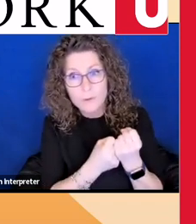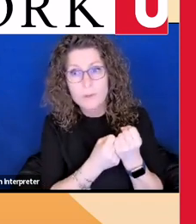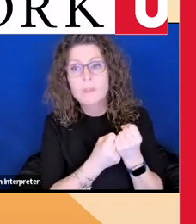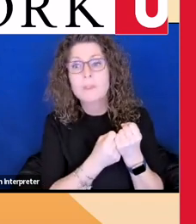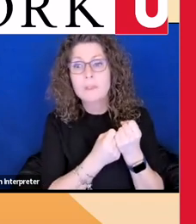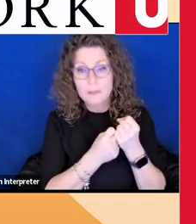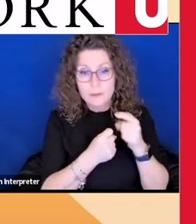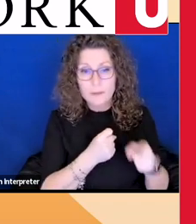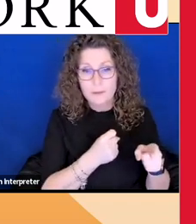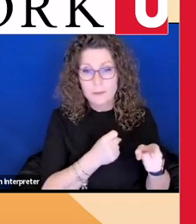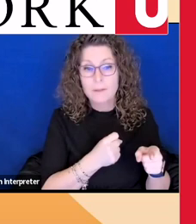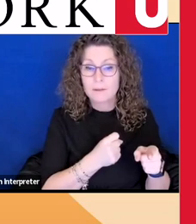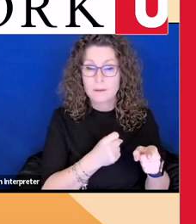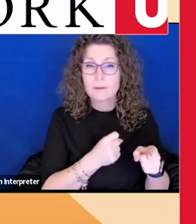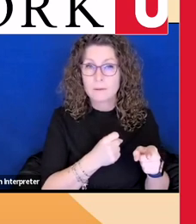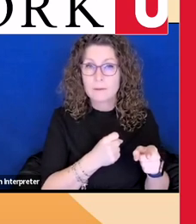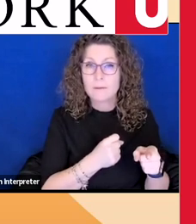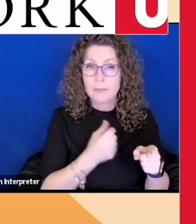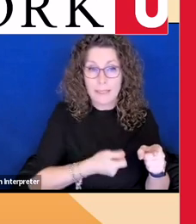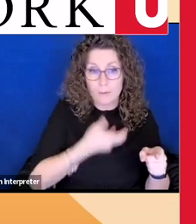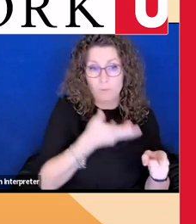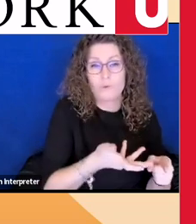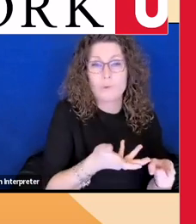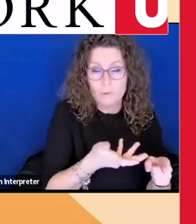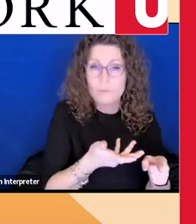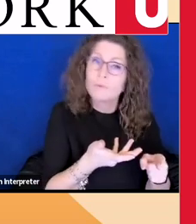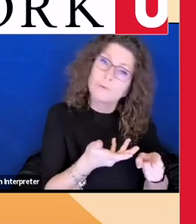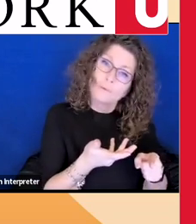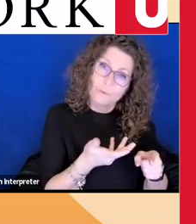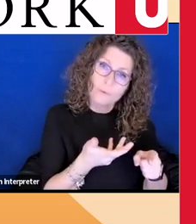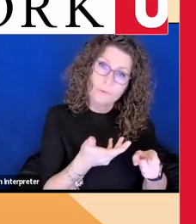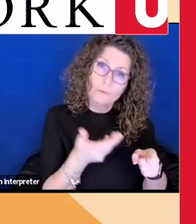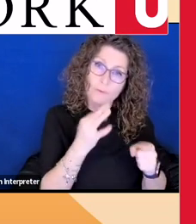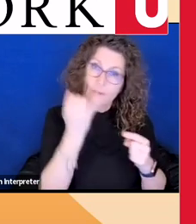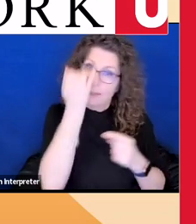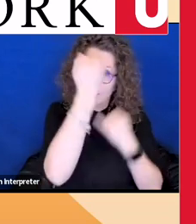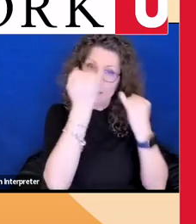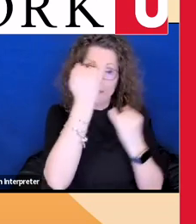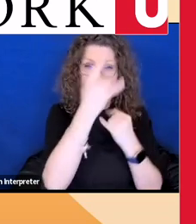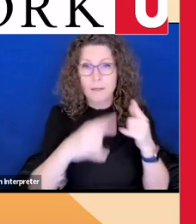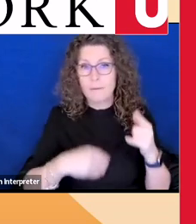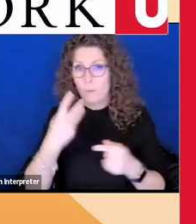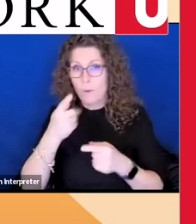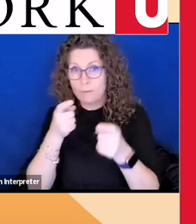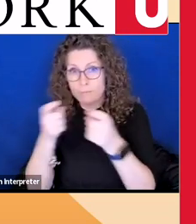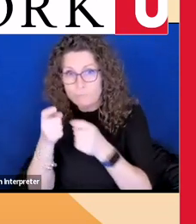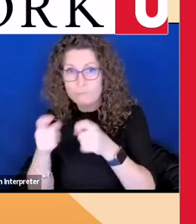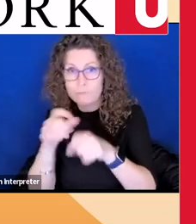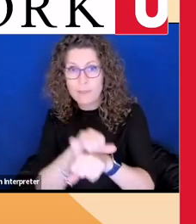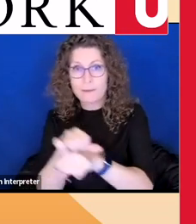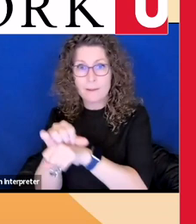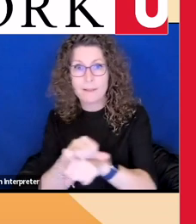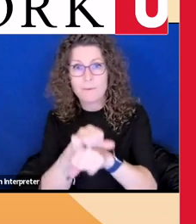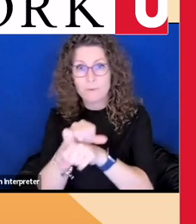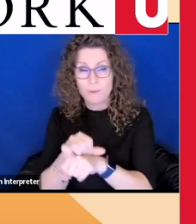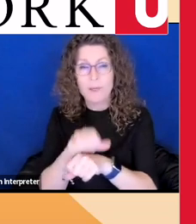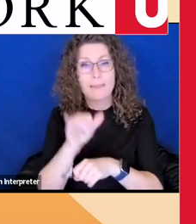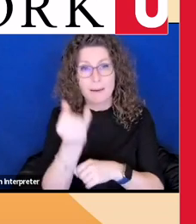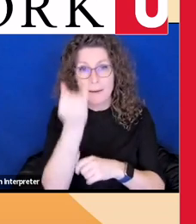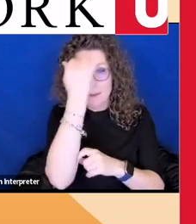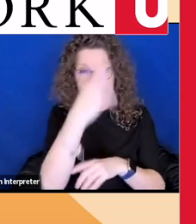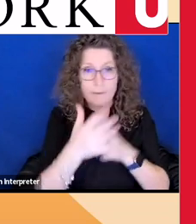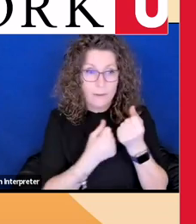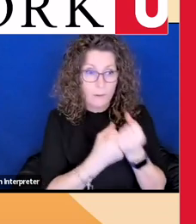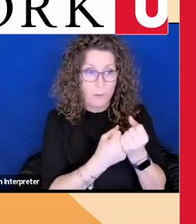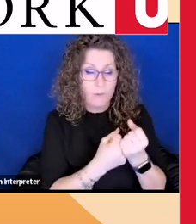These limits of possibility are in fact the expression of the sediments of colonialism and slavery that made the very idea of solidarity